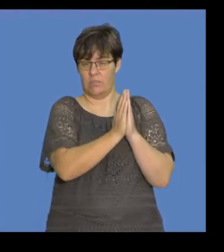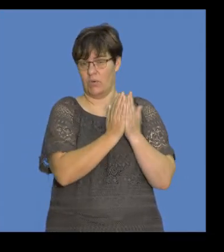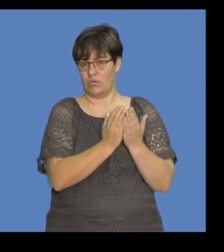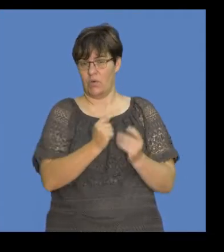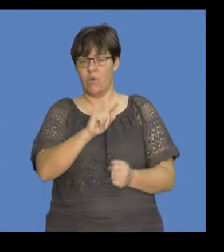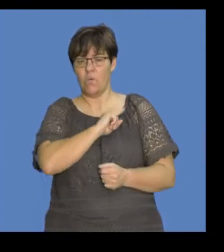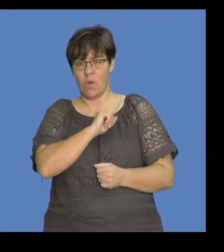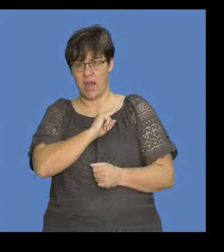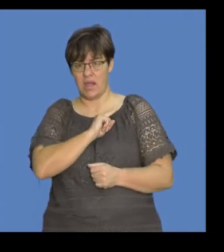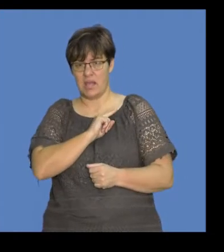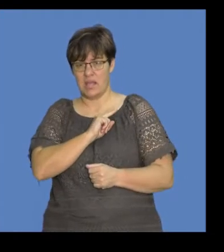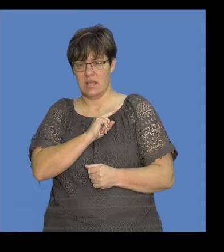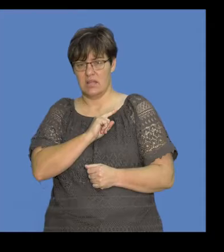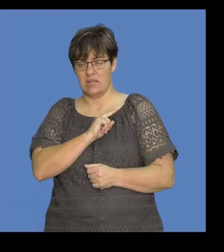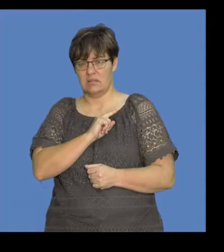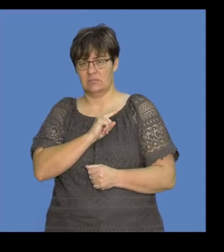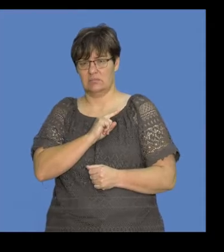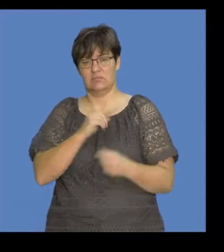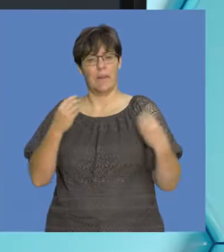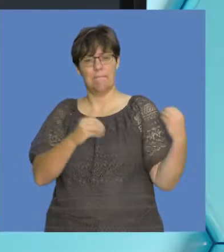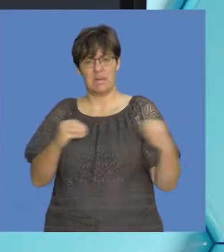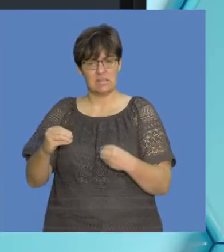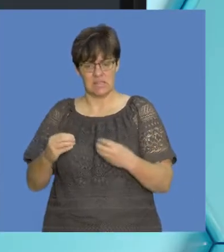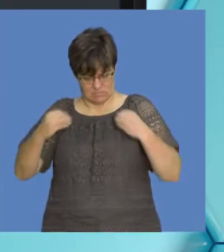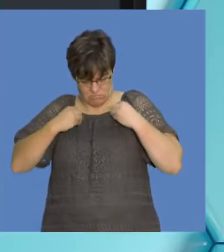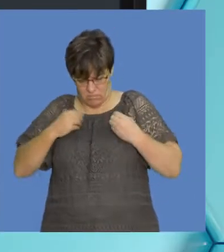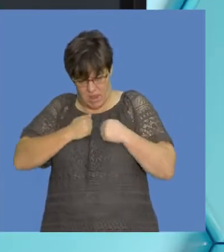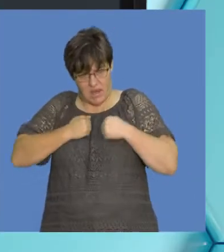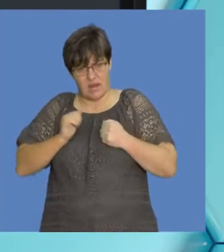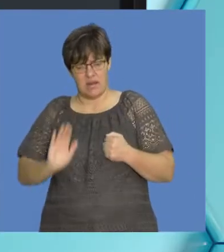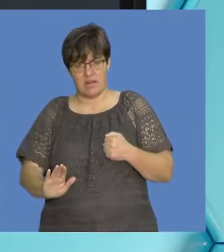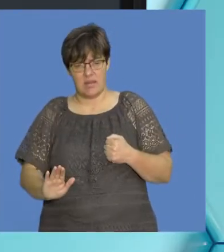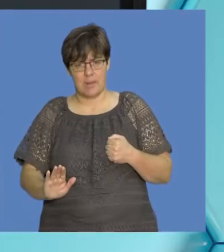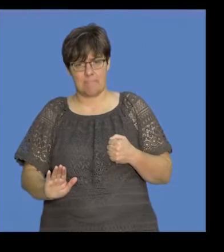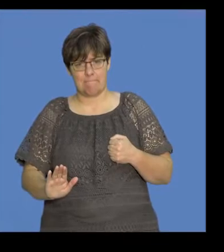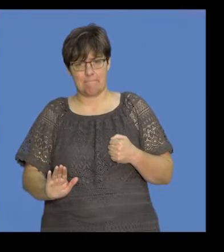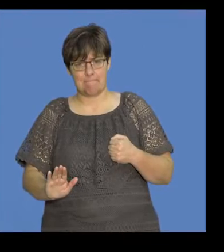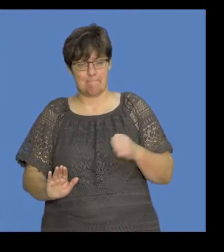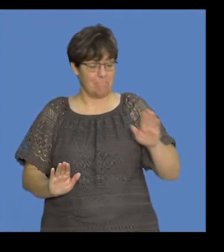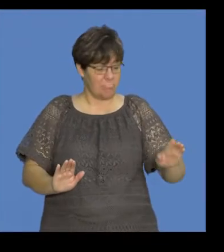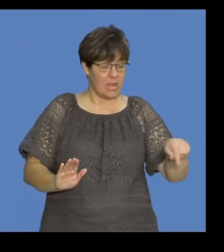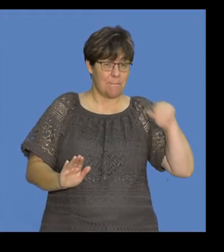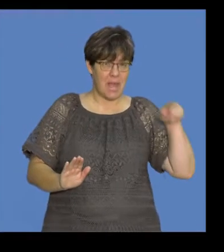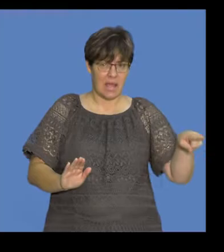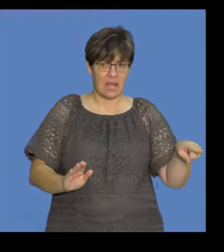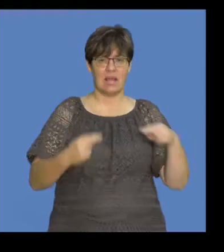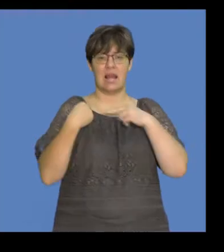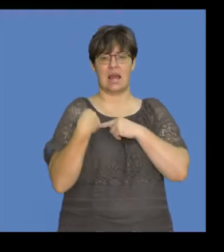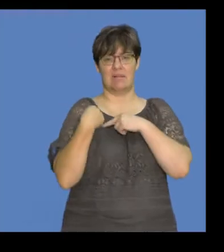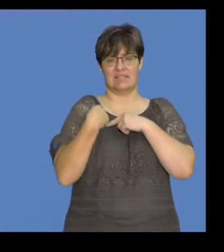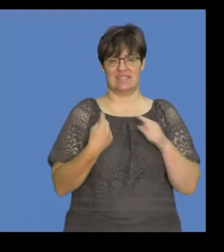because it's something that the business possesses. On the other hand, in the books of the bank, it's a